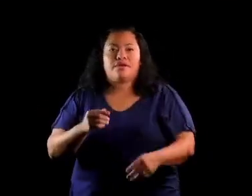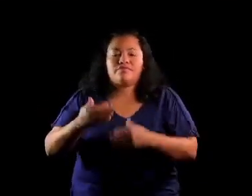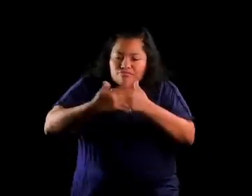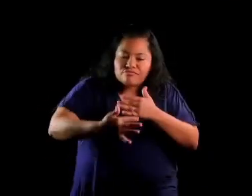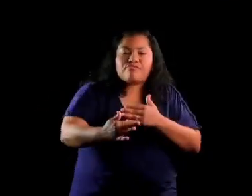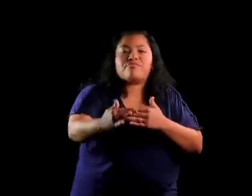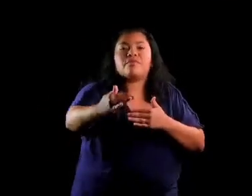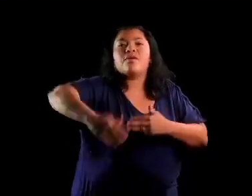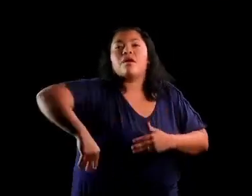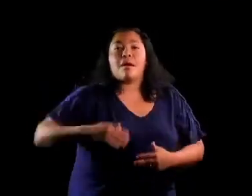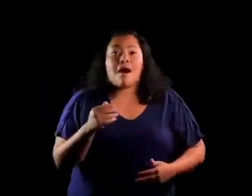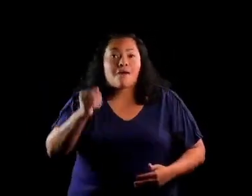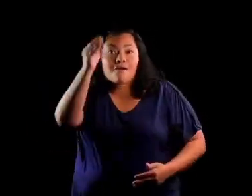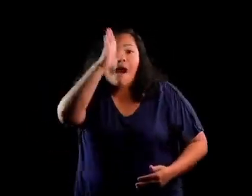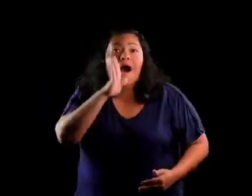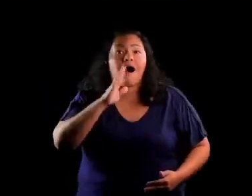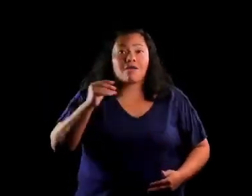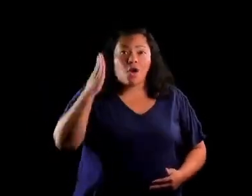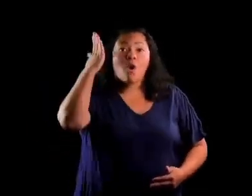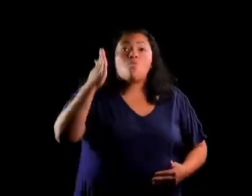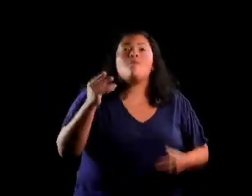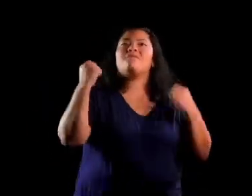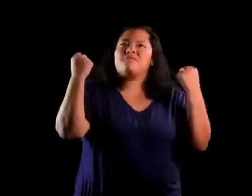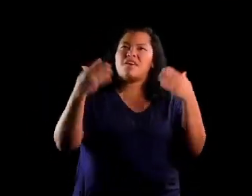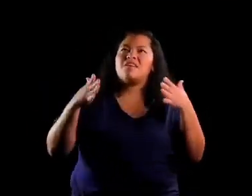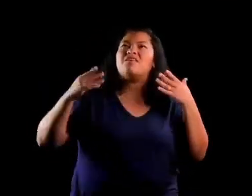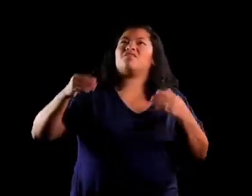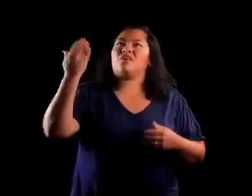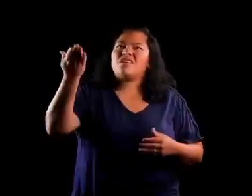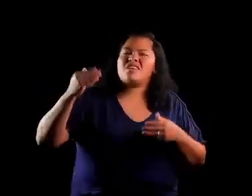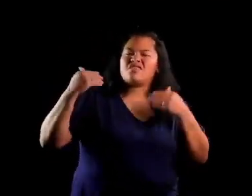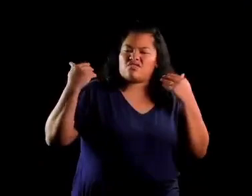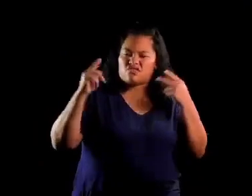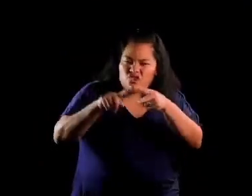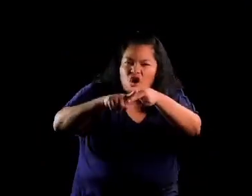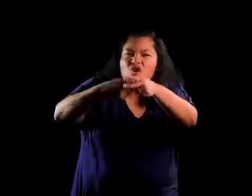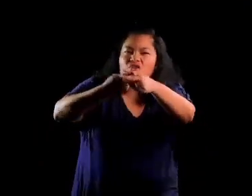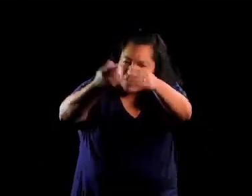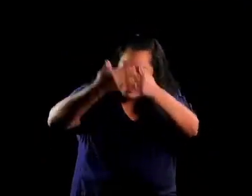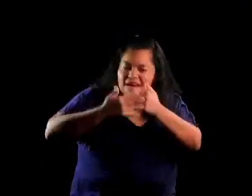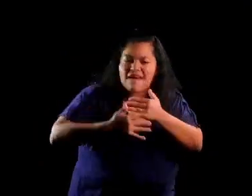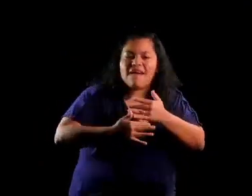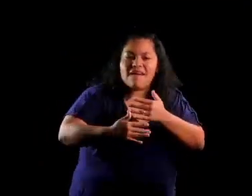started. For our God will finish what